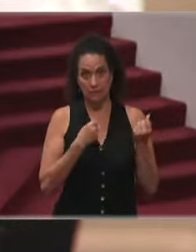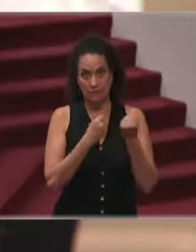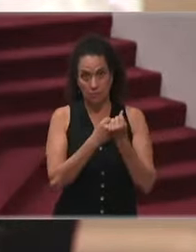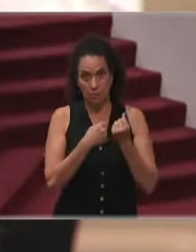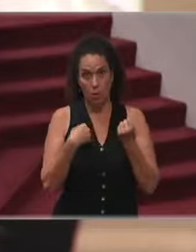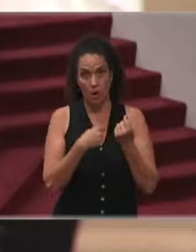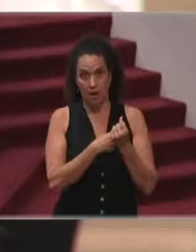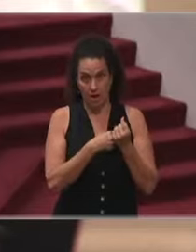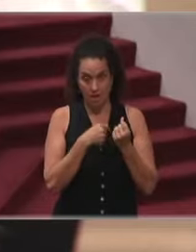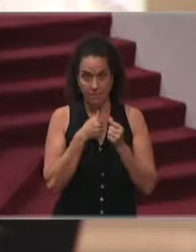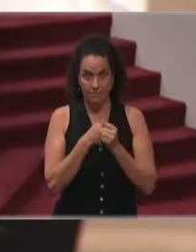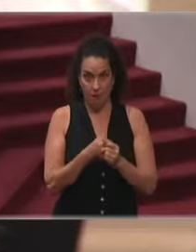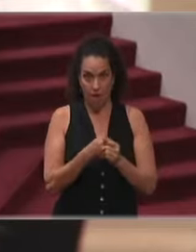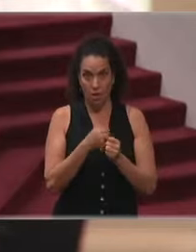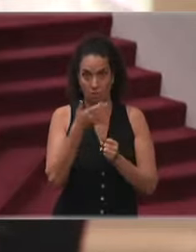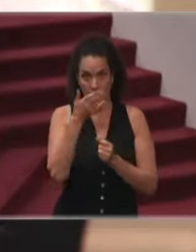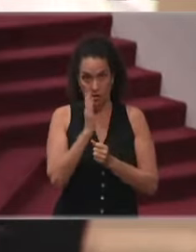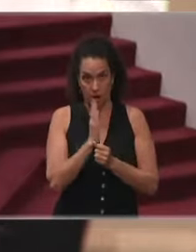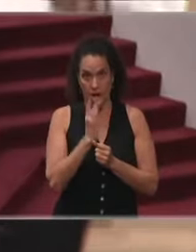to God's will,